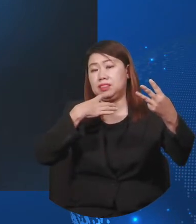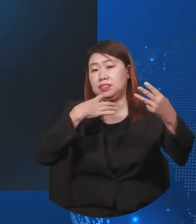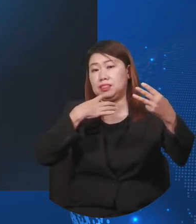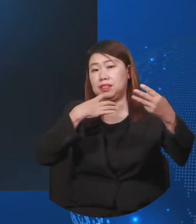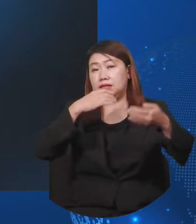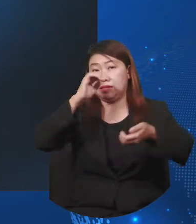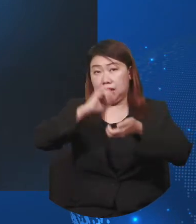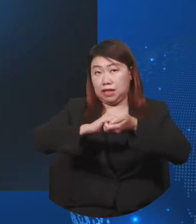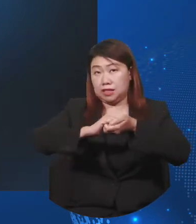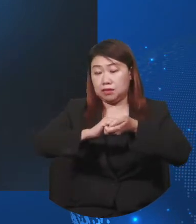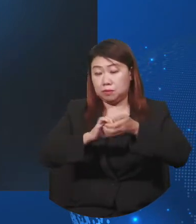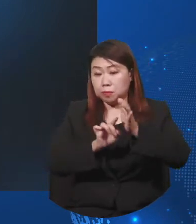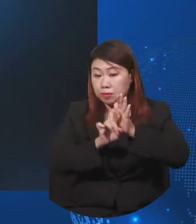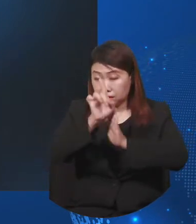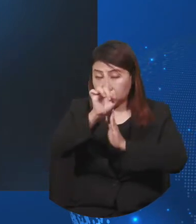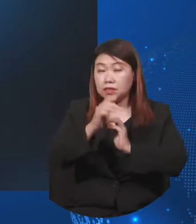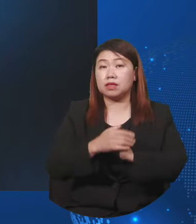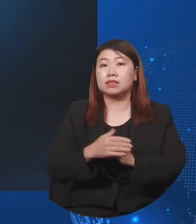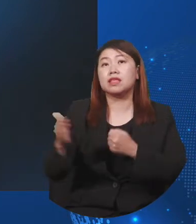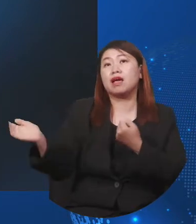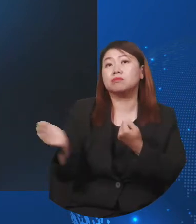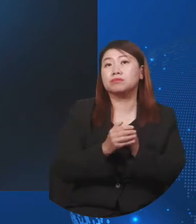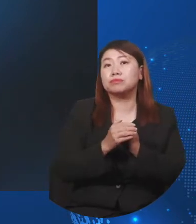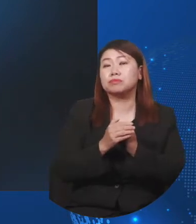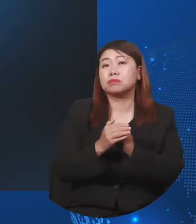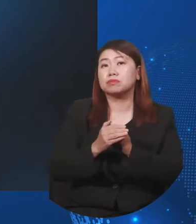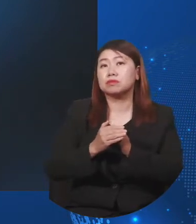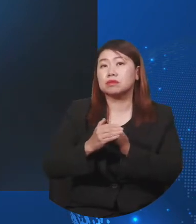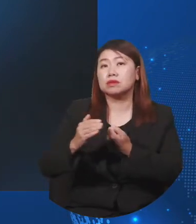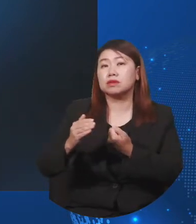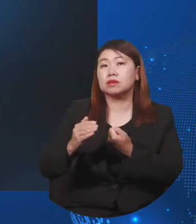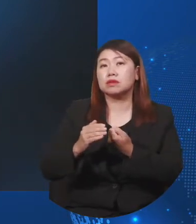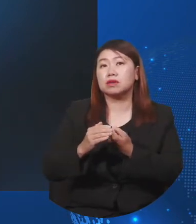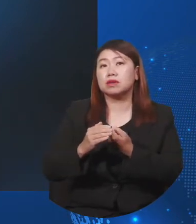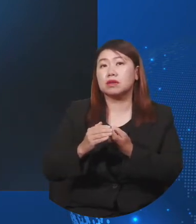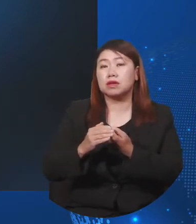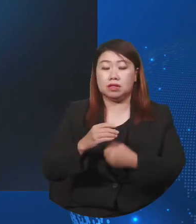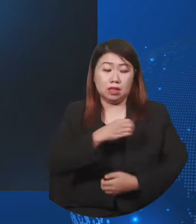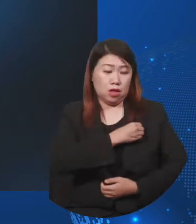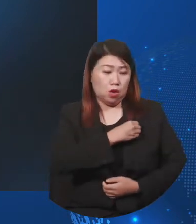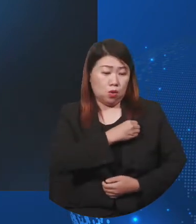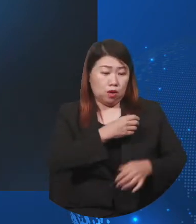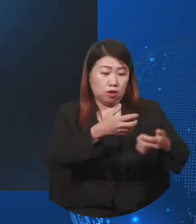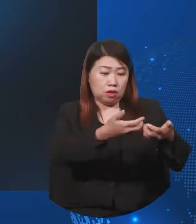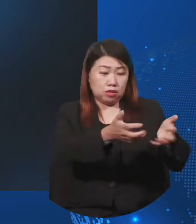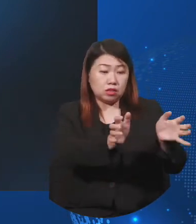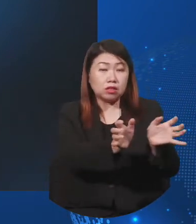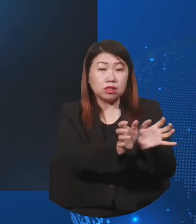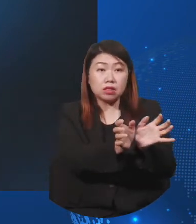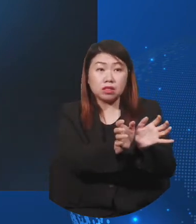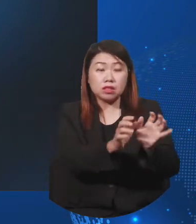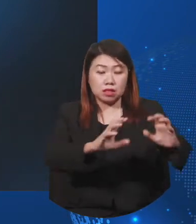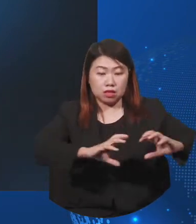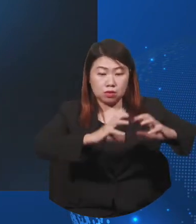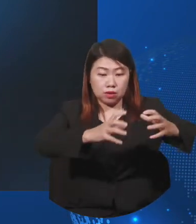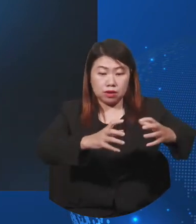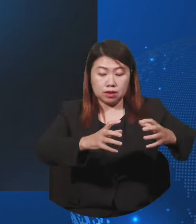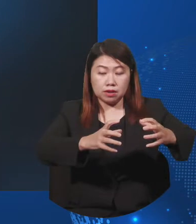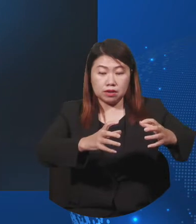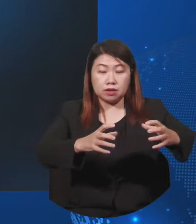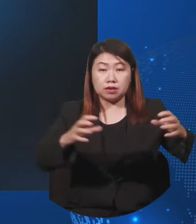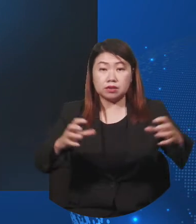0.33% of DAC member countries' combined GNI, far from the international commitment of